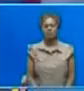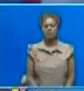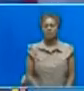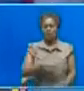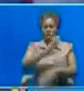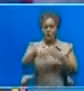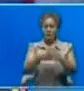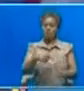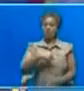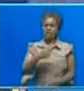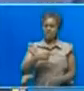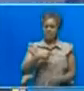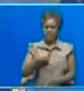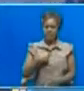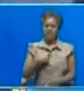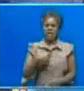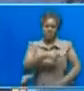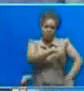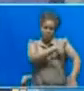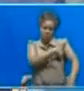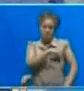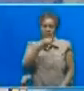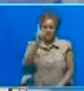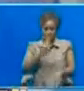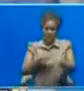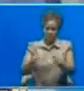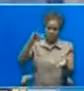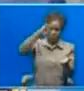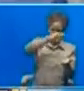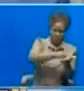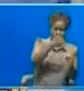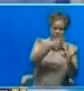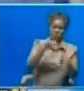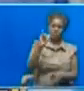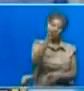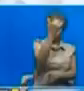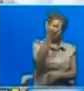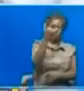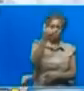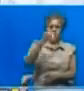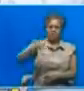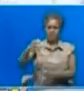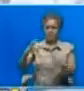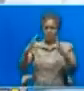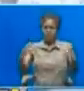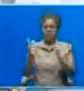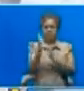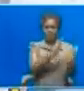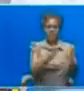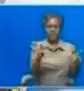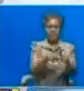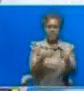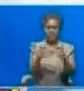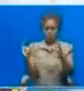All visitors will have their temperatures tested as soon as they disembark from their planes in the capital, Malabo. There are plans for 3